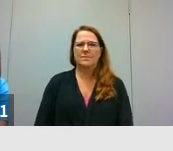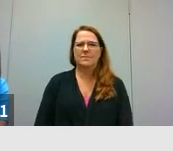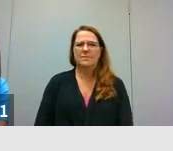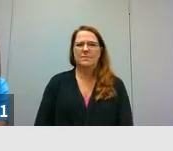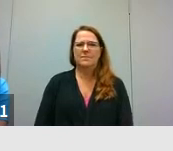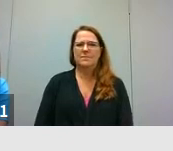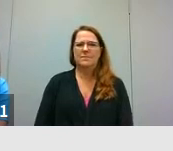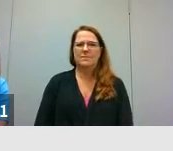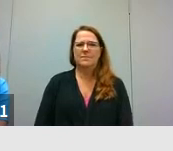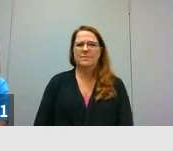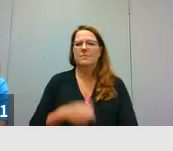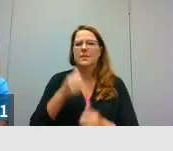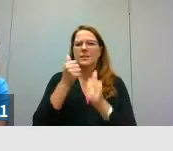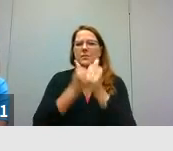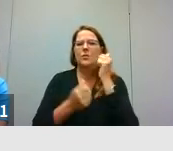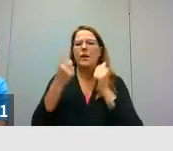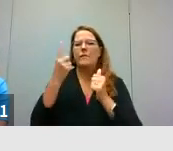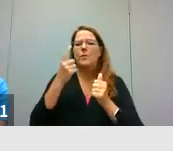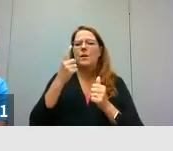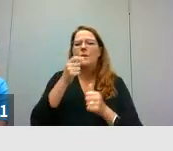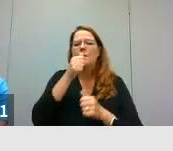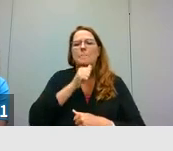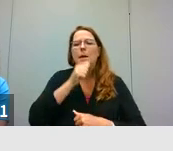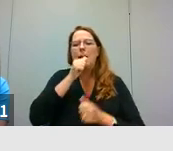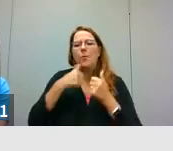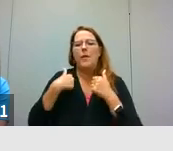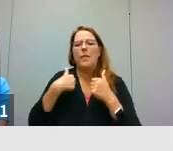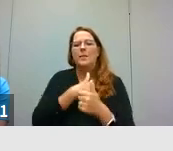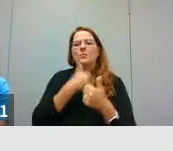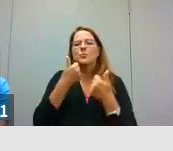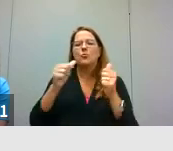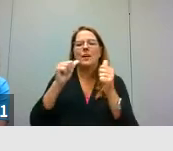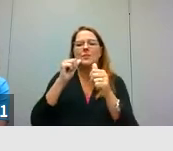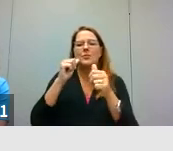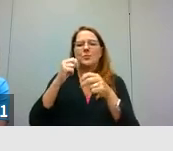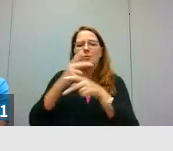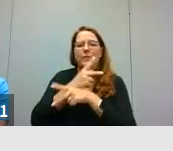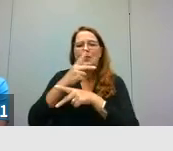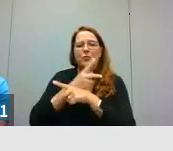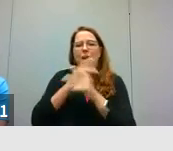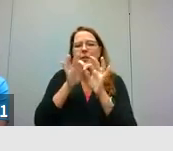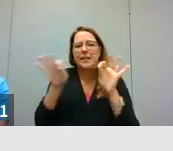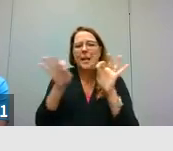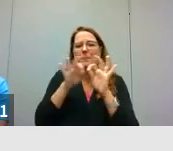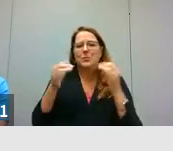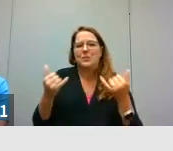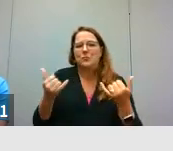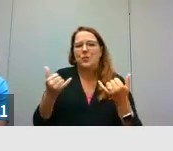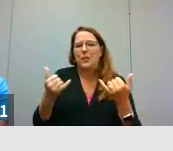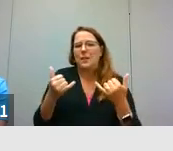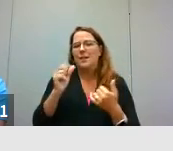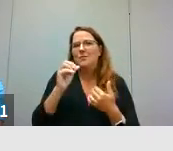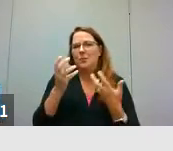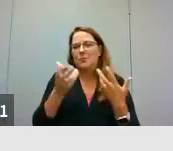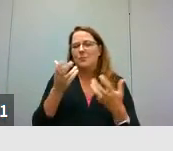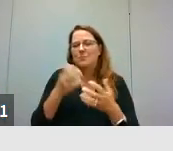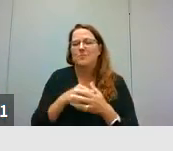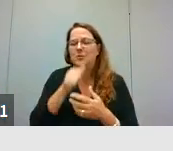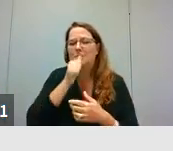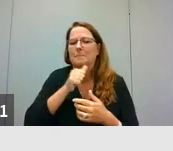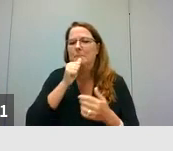All right, everyone, just bear with us as we get the captioning straightened out. That's what we're doing right now, so.